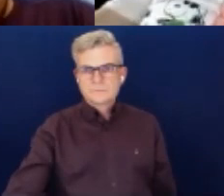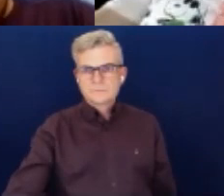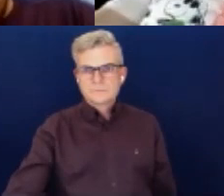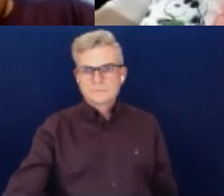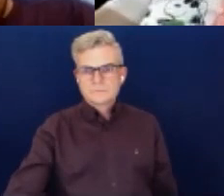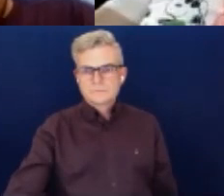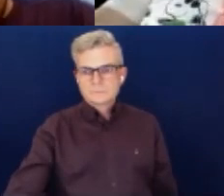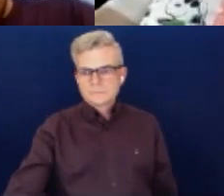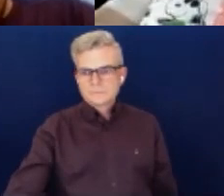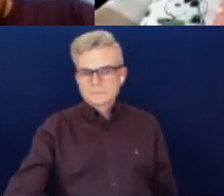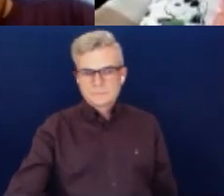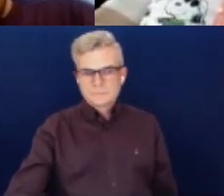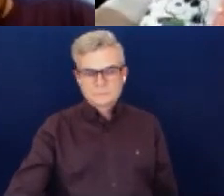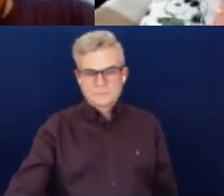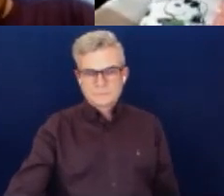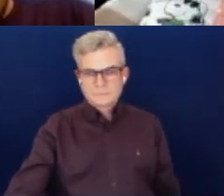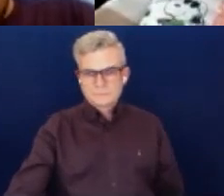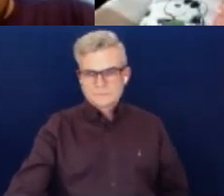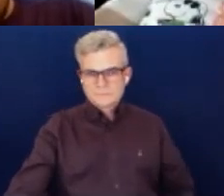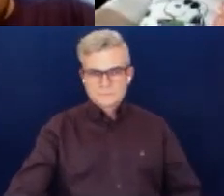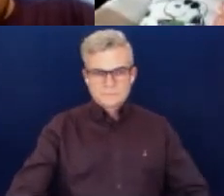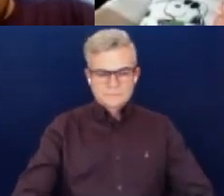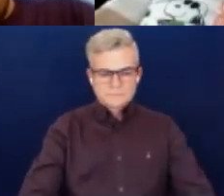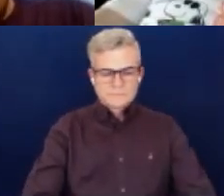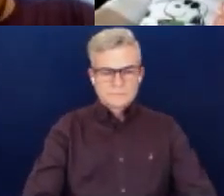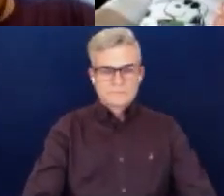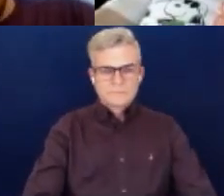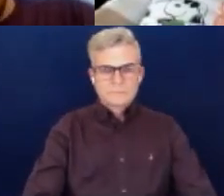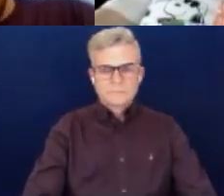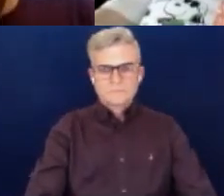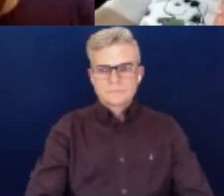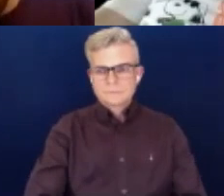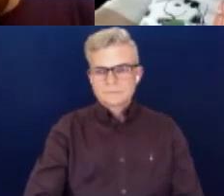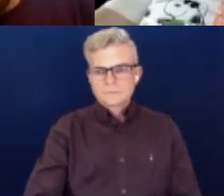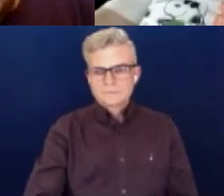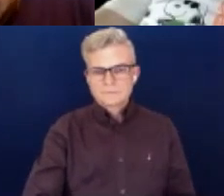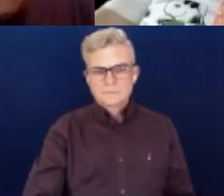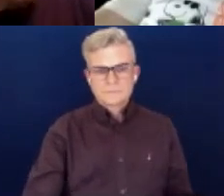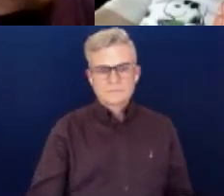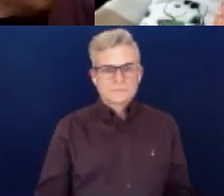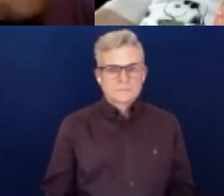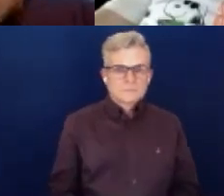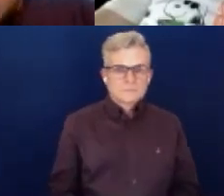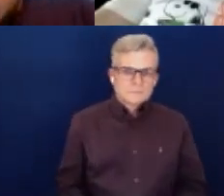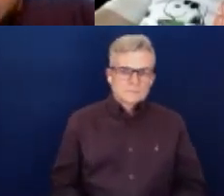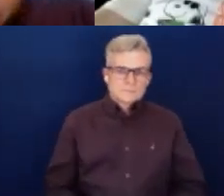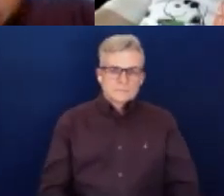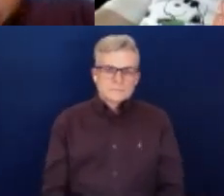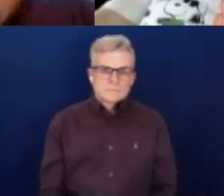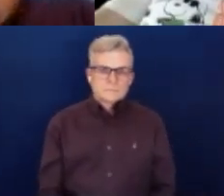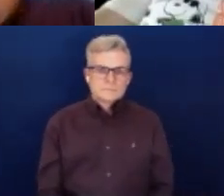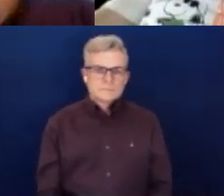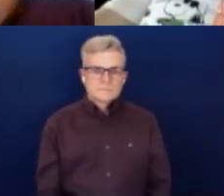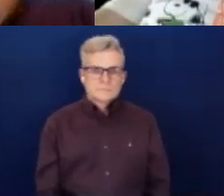that it was going to be based on reported information. As of this morning, that is not